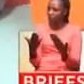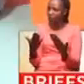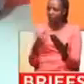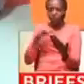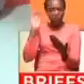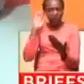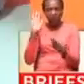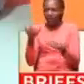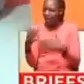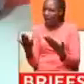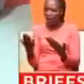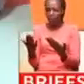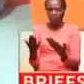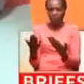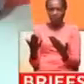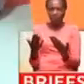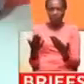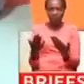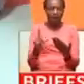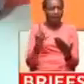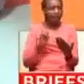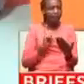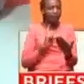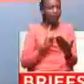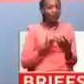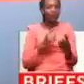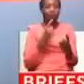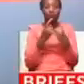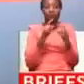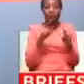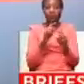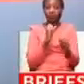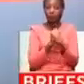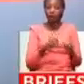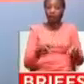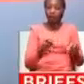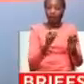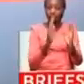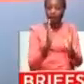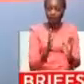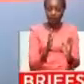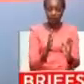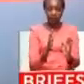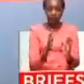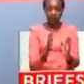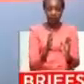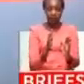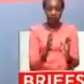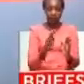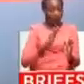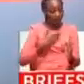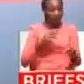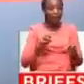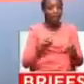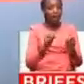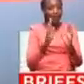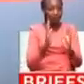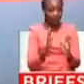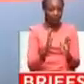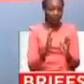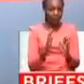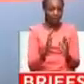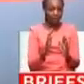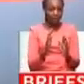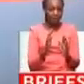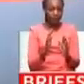her advice? She was posing as a manager, you know. Yeah, she wanted to pose as my manager, you know. So,